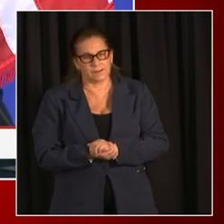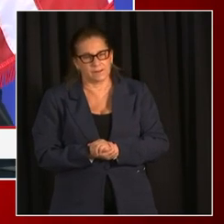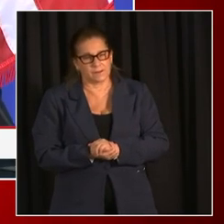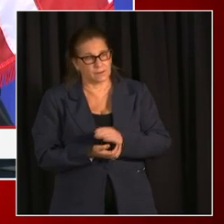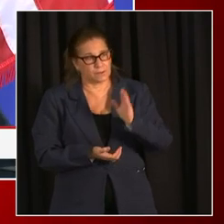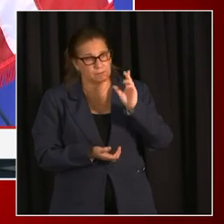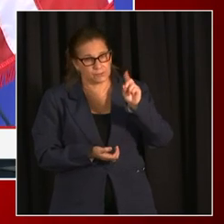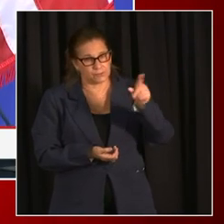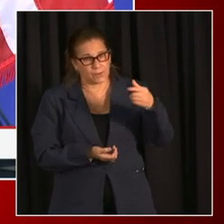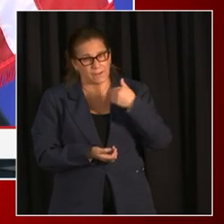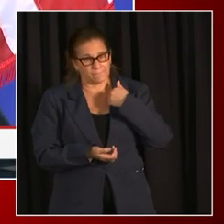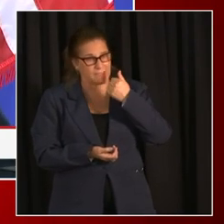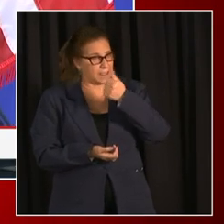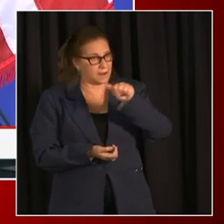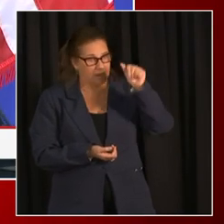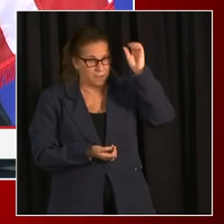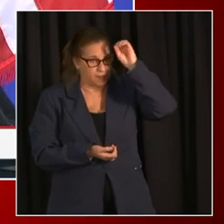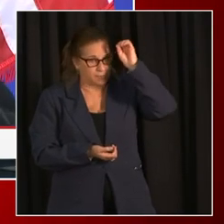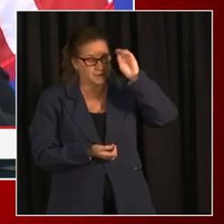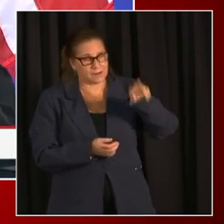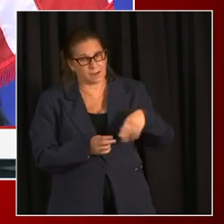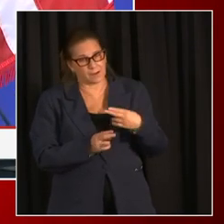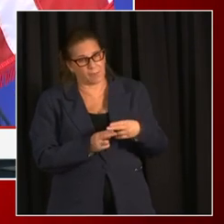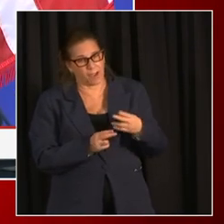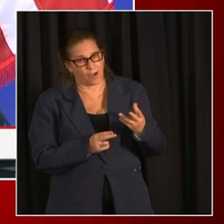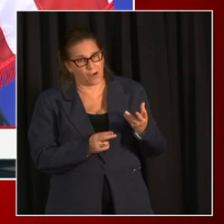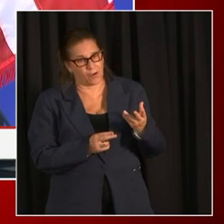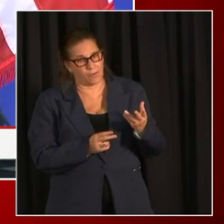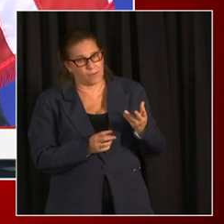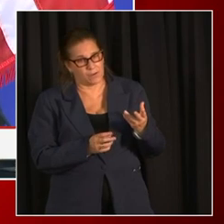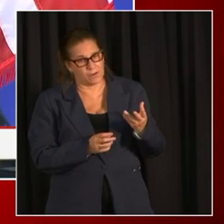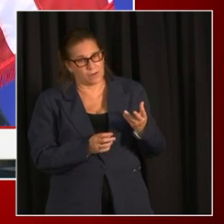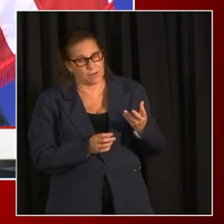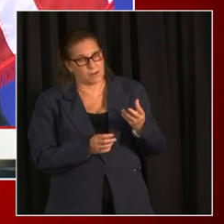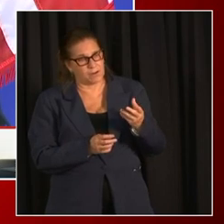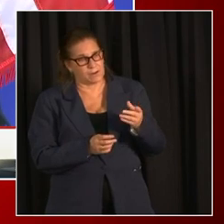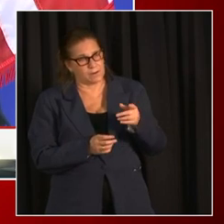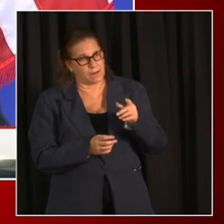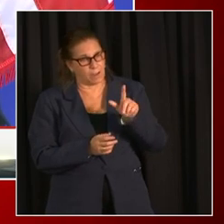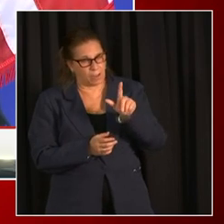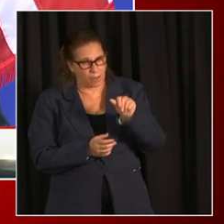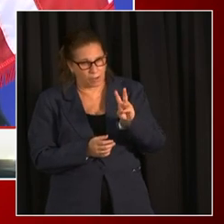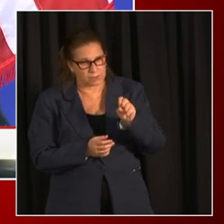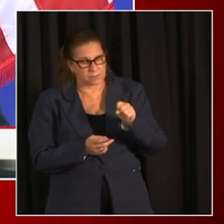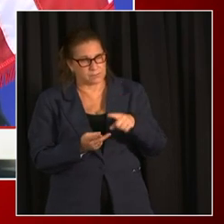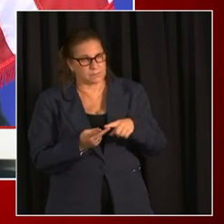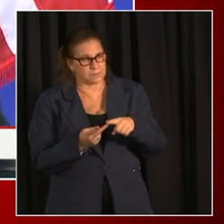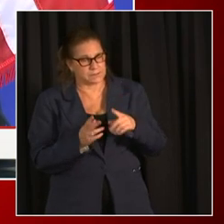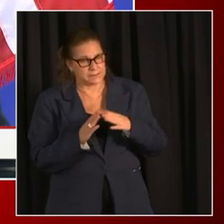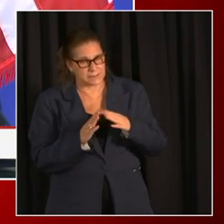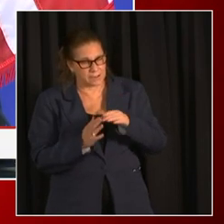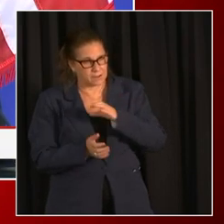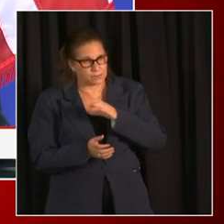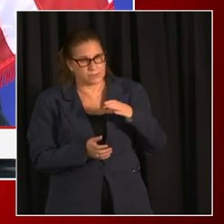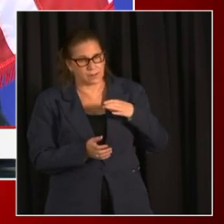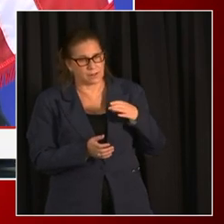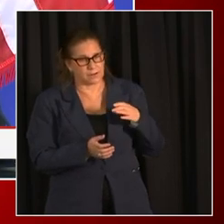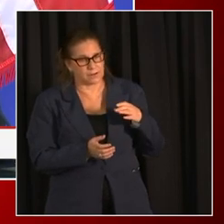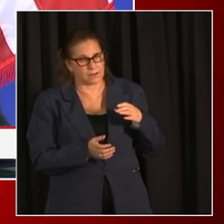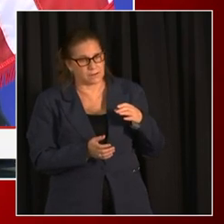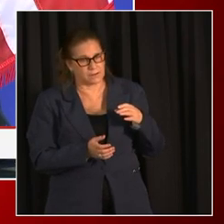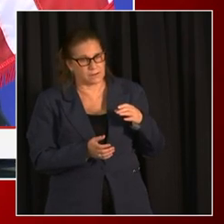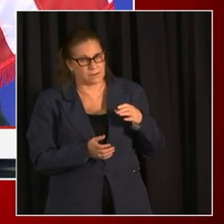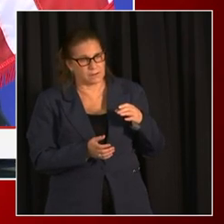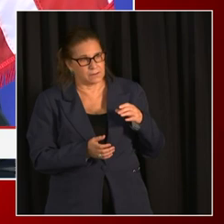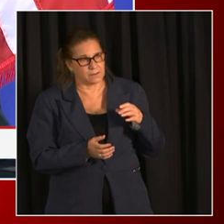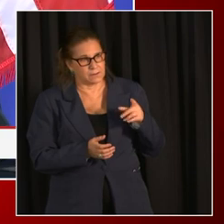opinion or findings from your general counsel and Bega public? The Bega report, for sure.